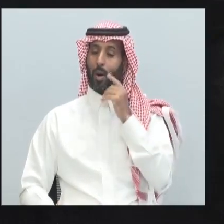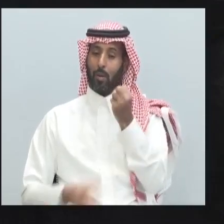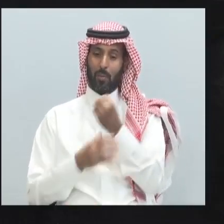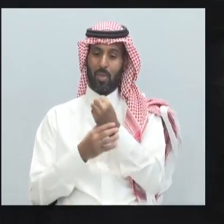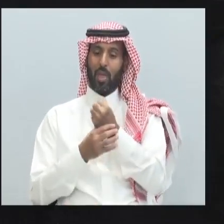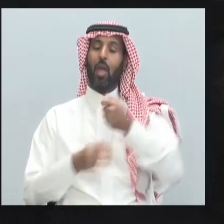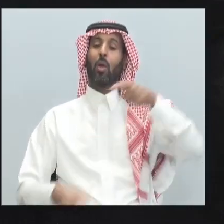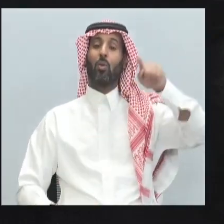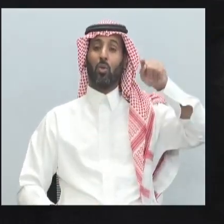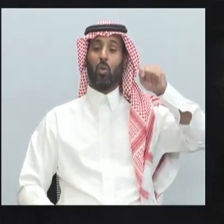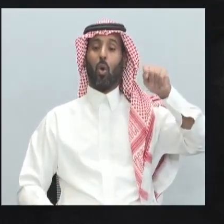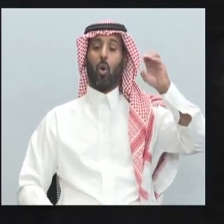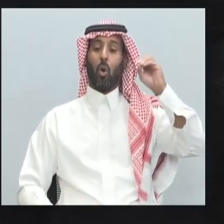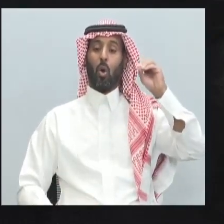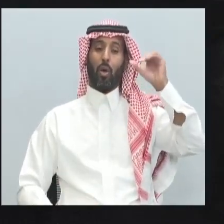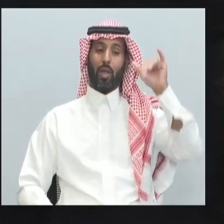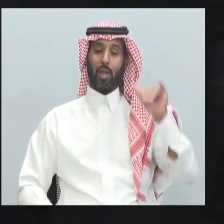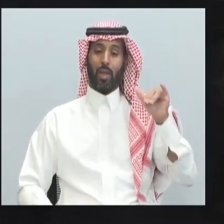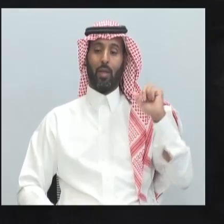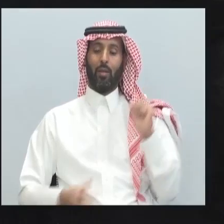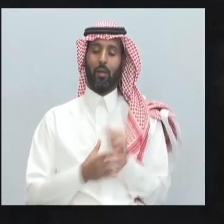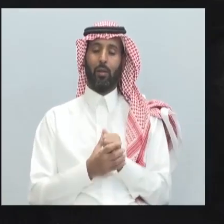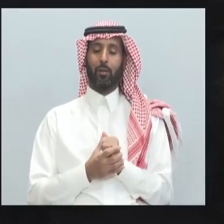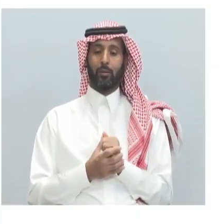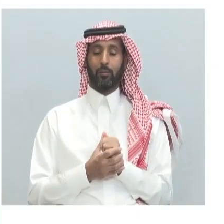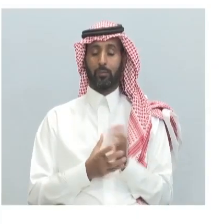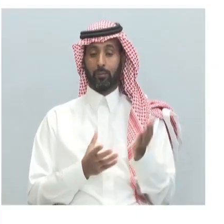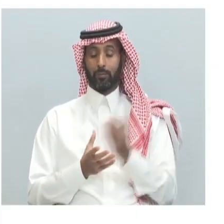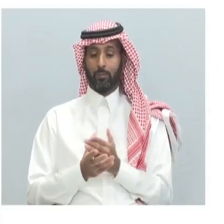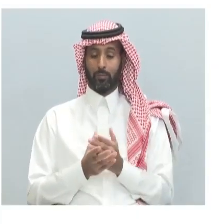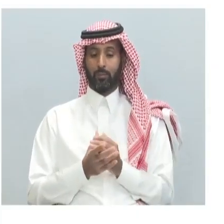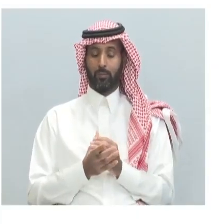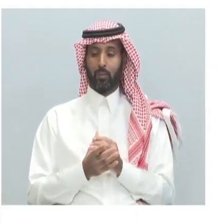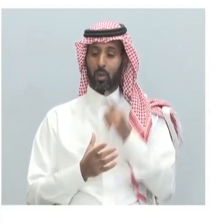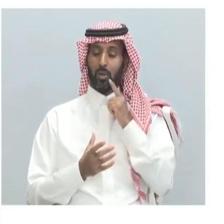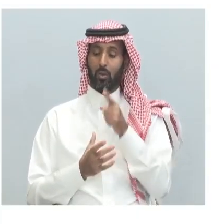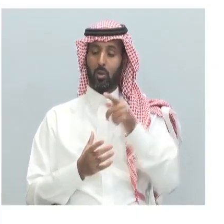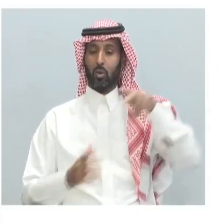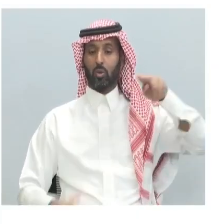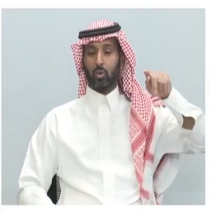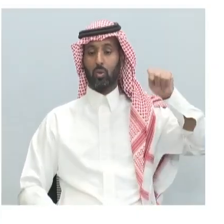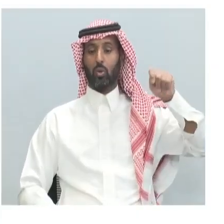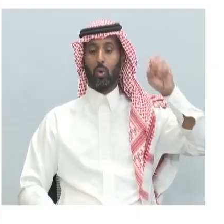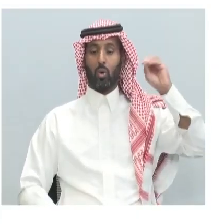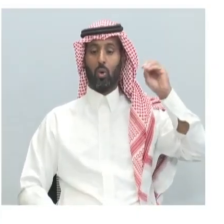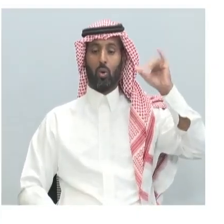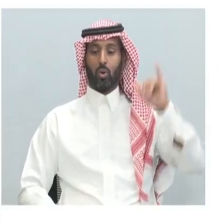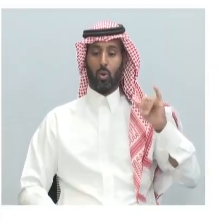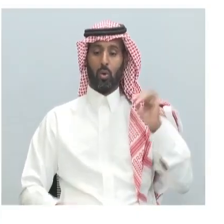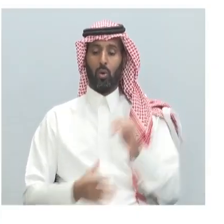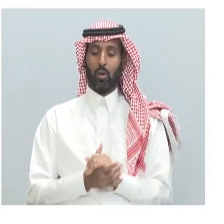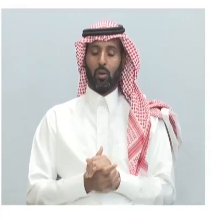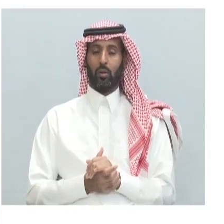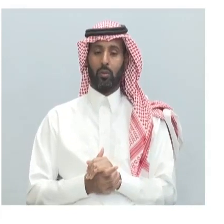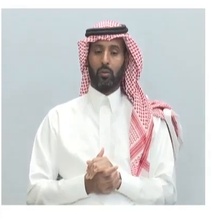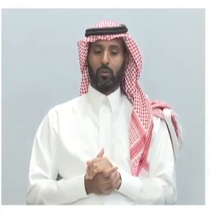toy. Excellent. Like robots, cars, okay, anything. So you have what? Toy. The boys or the children or